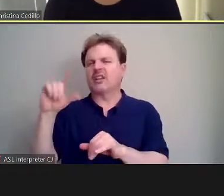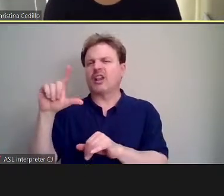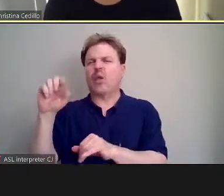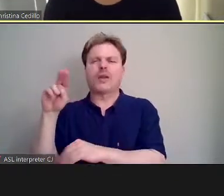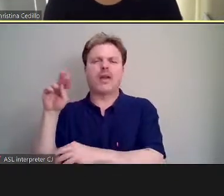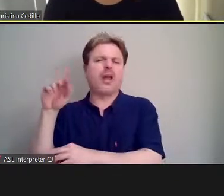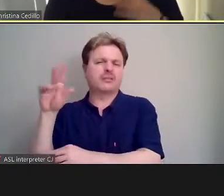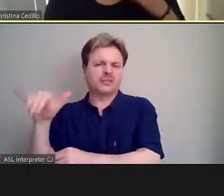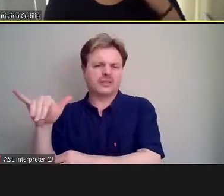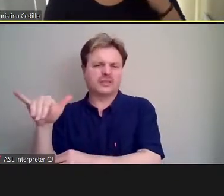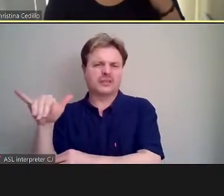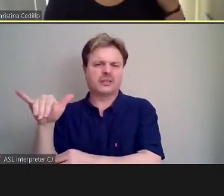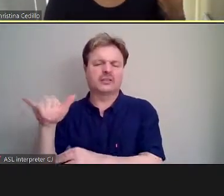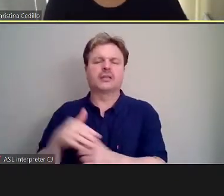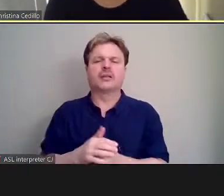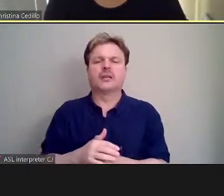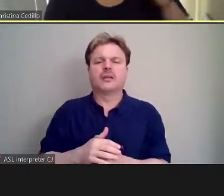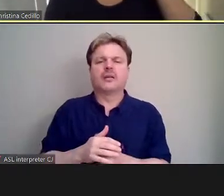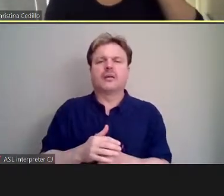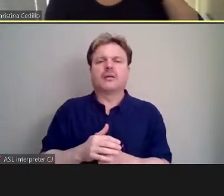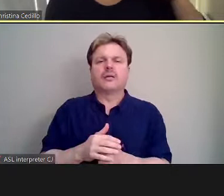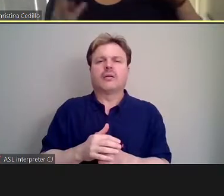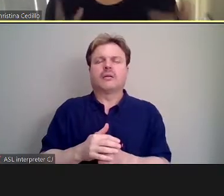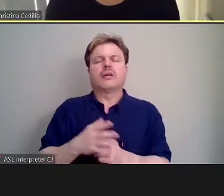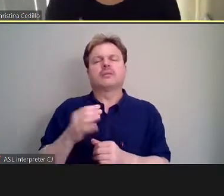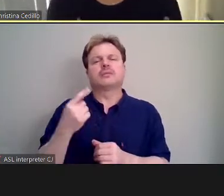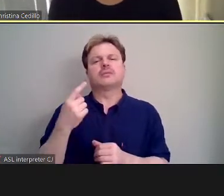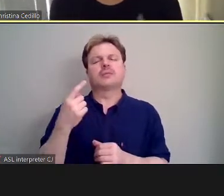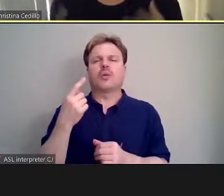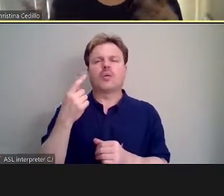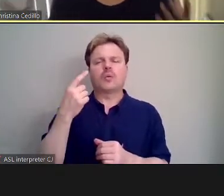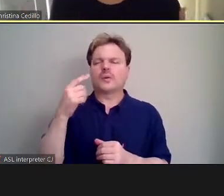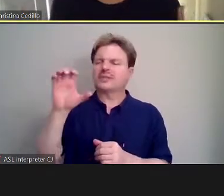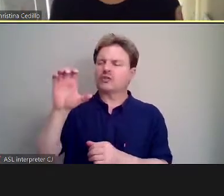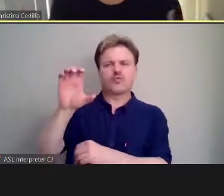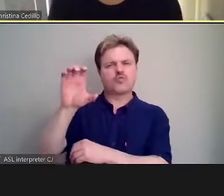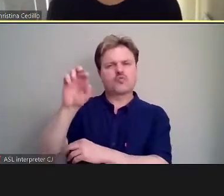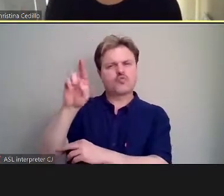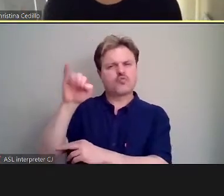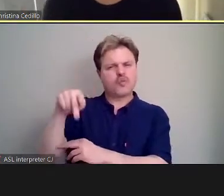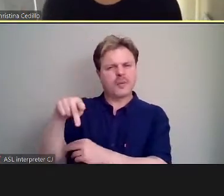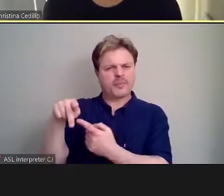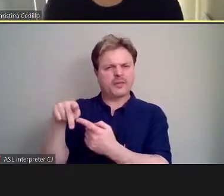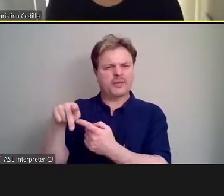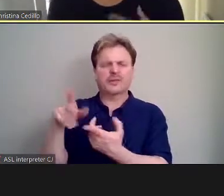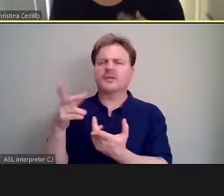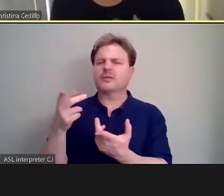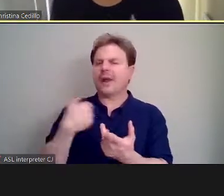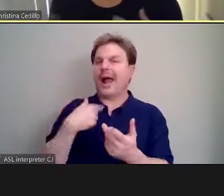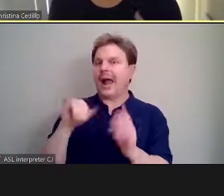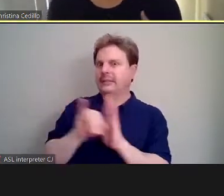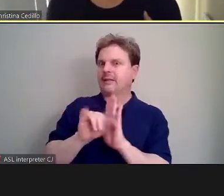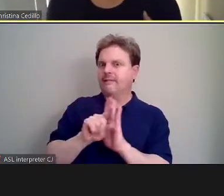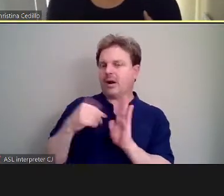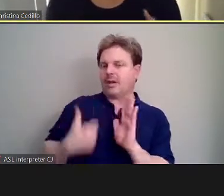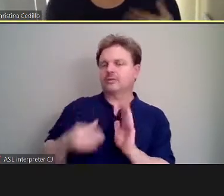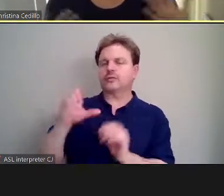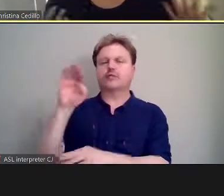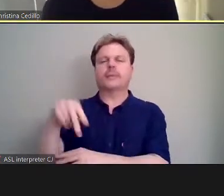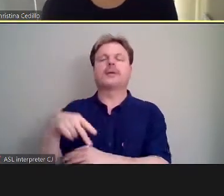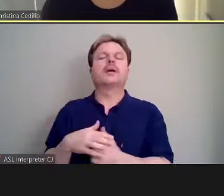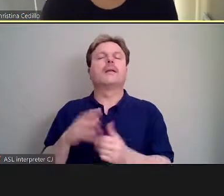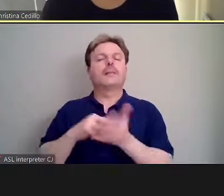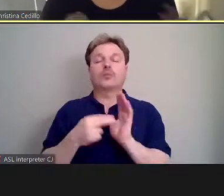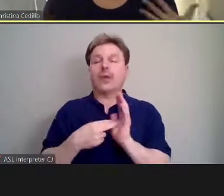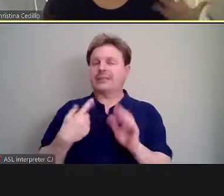And so when we talk about being CRIP, which I identify as CRIP, it means that we are having a